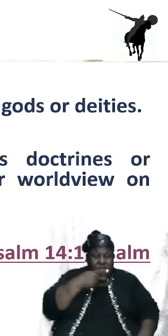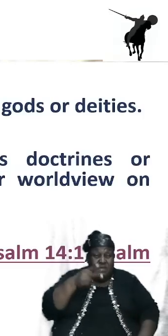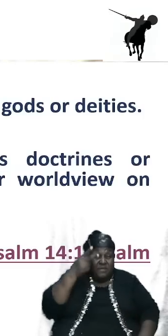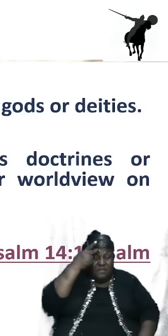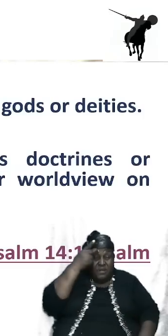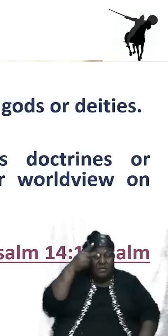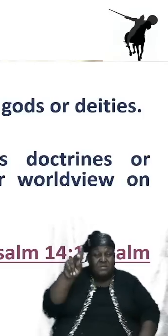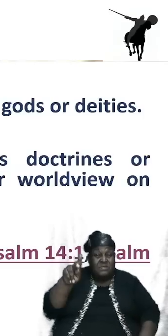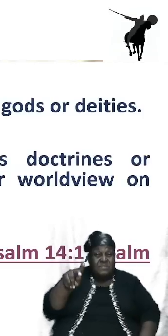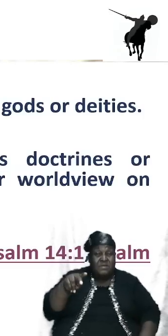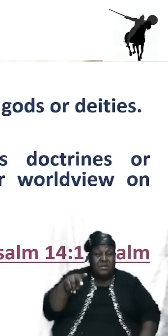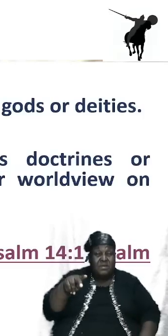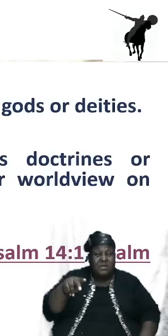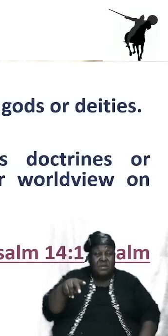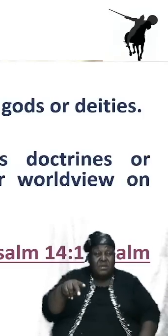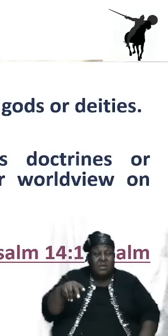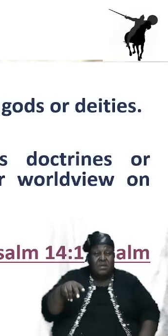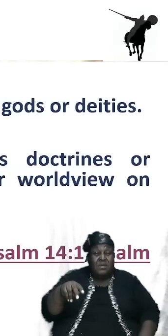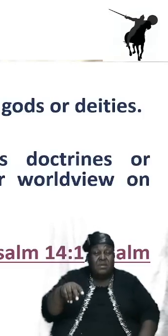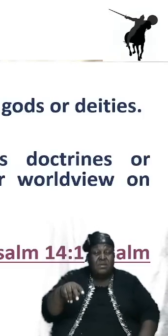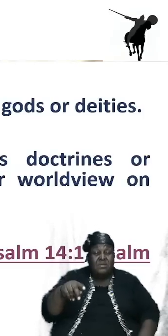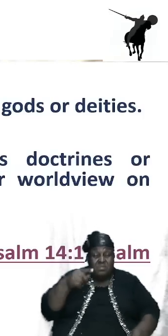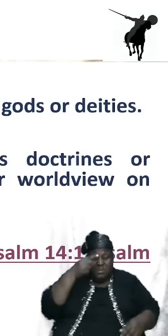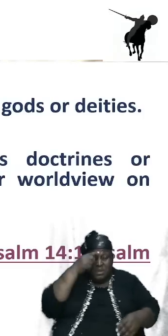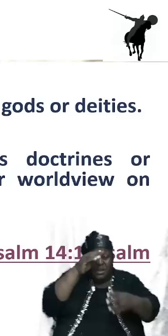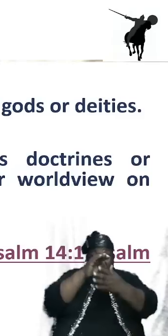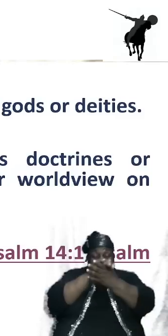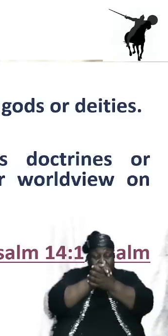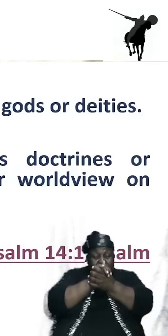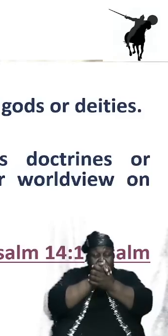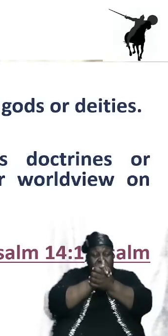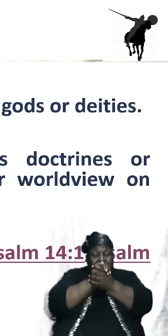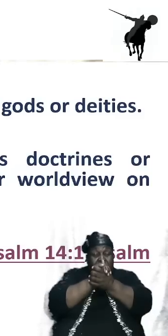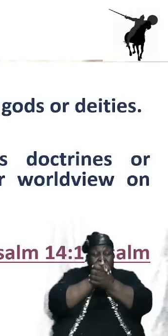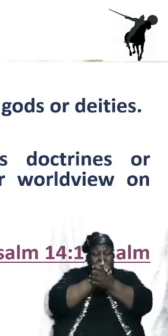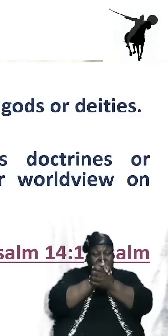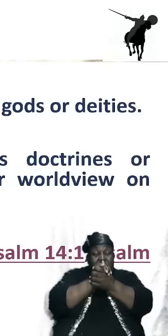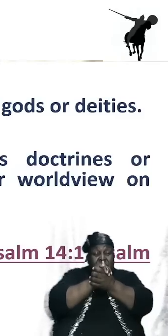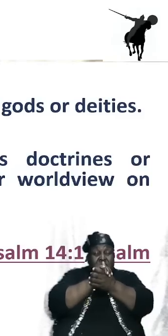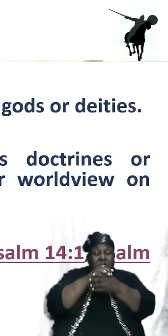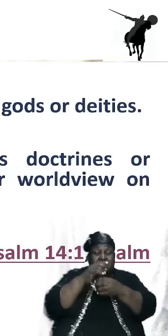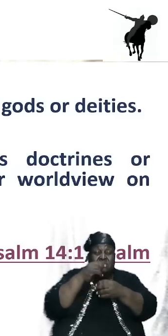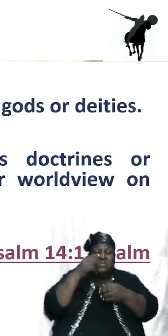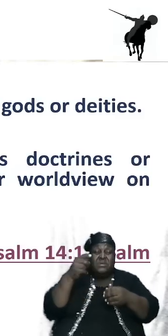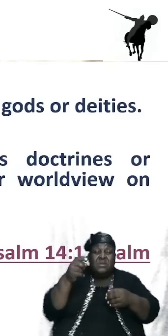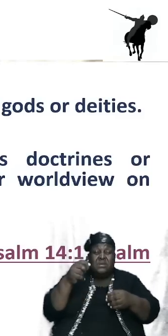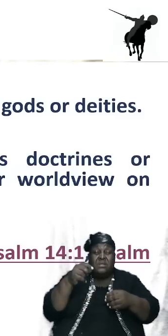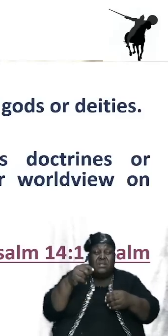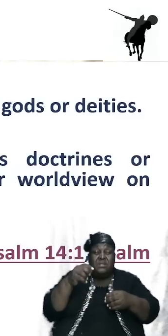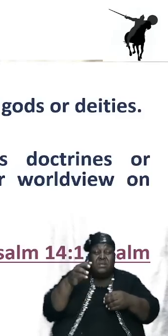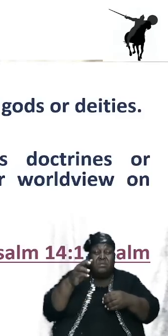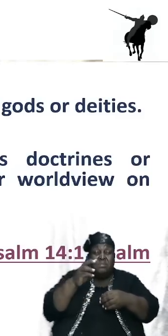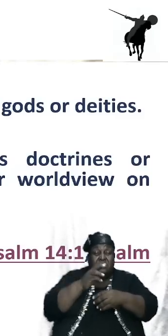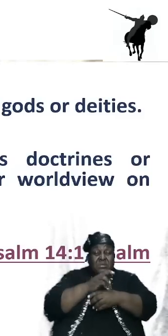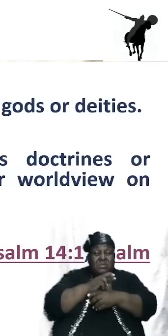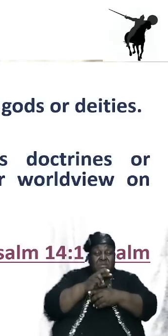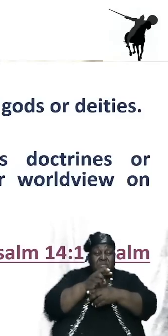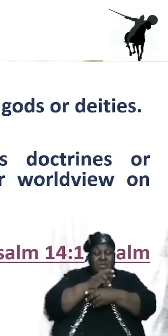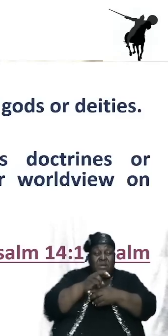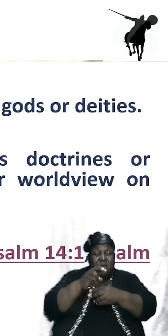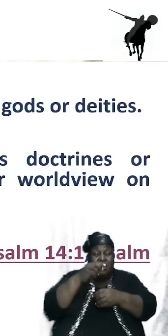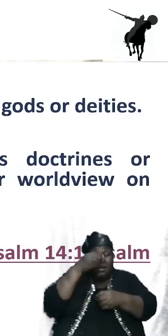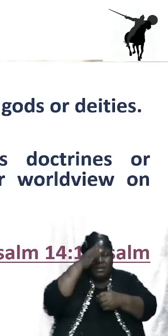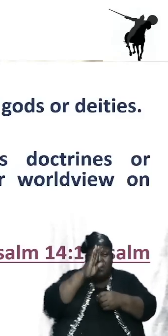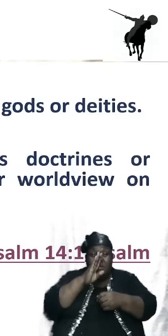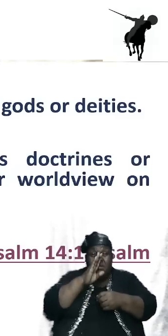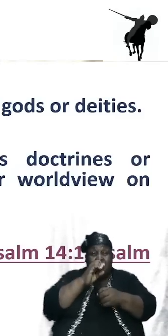lack of belief in the existence of God or deities. They don't believe in religious doctrines. They don't